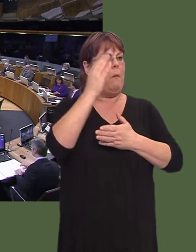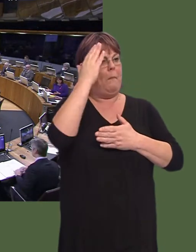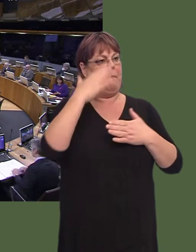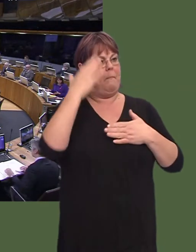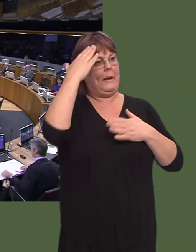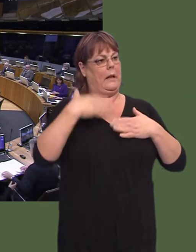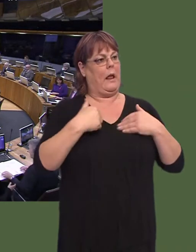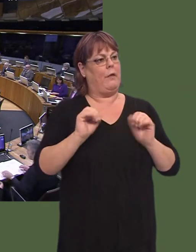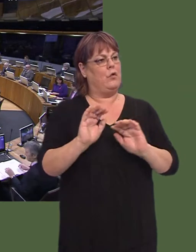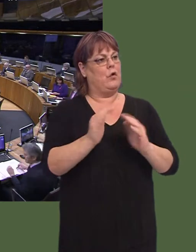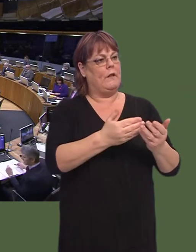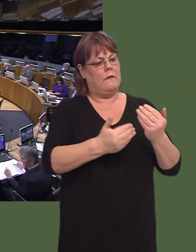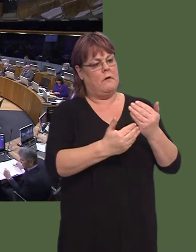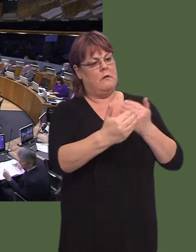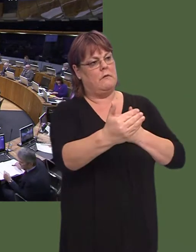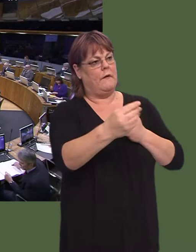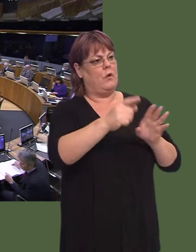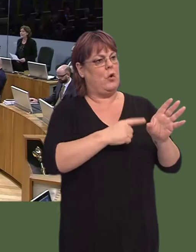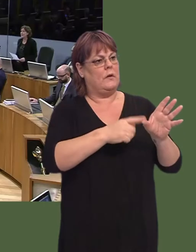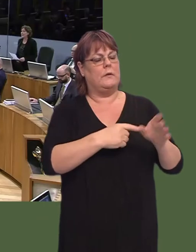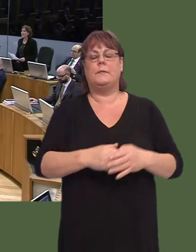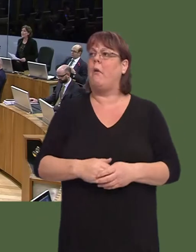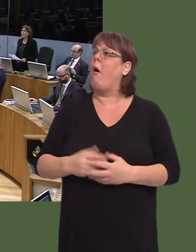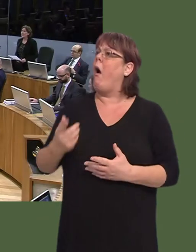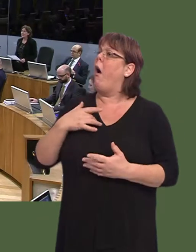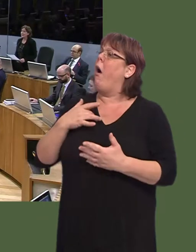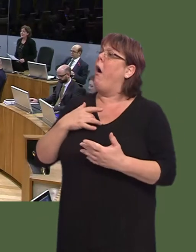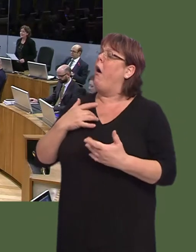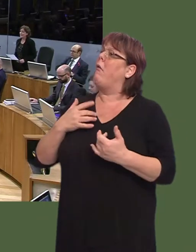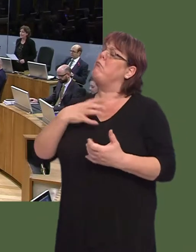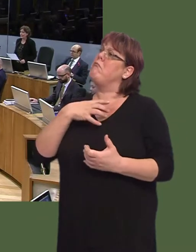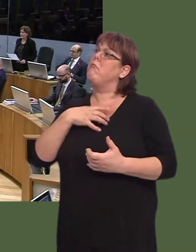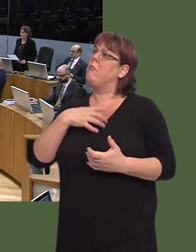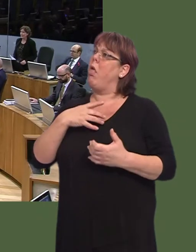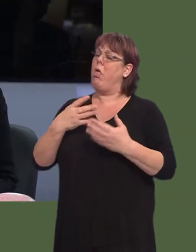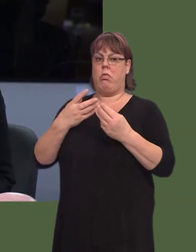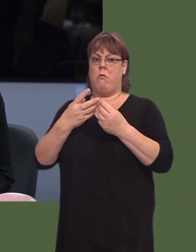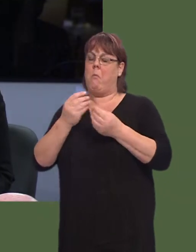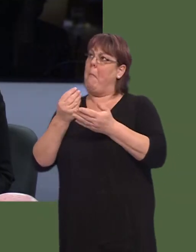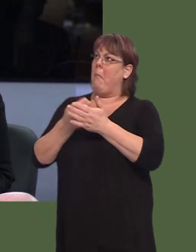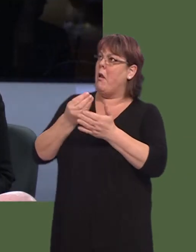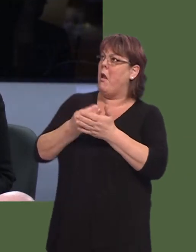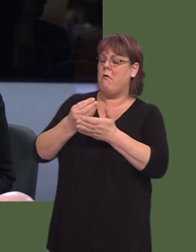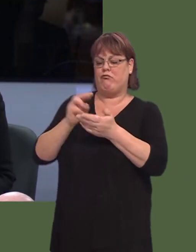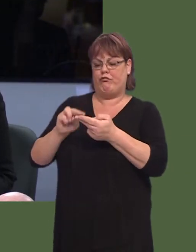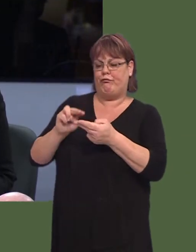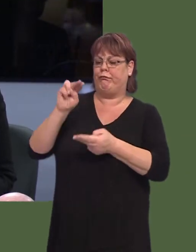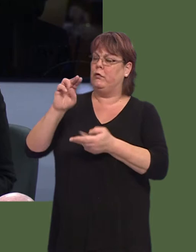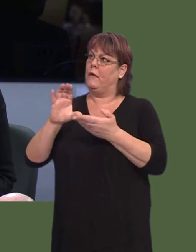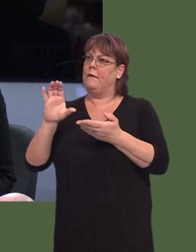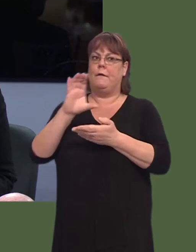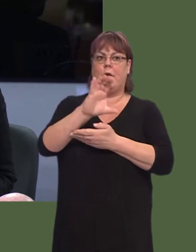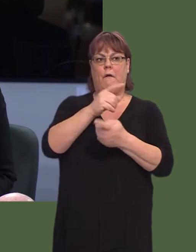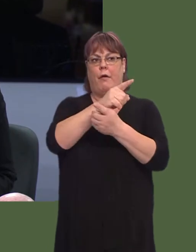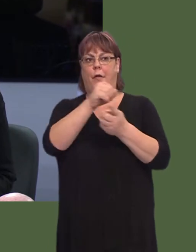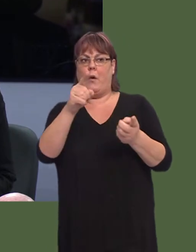the next 2 years. First Minister, I'm really glad to see that you are increasing the resources for those suffering with mental